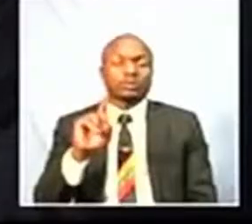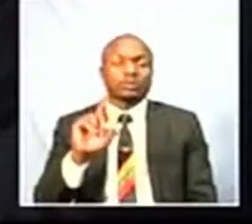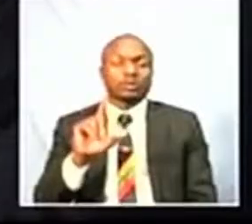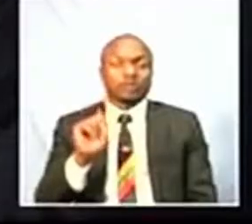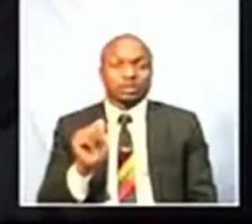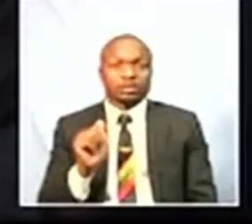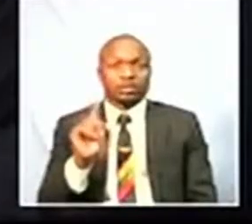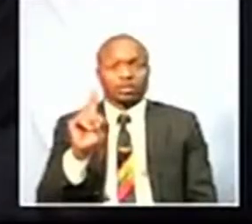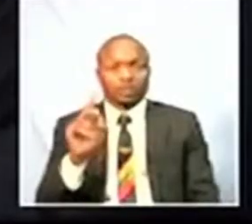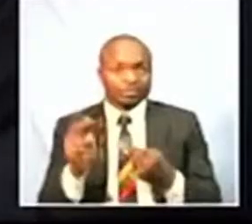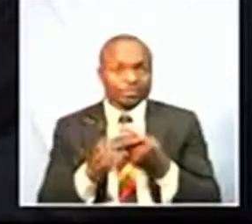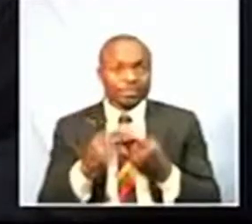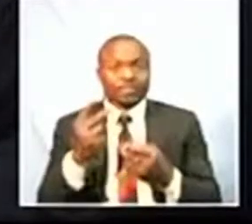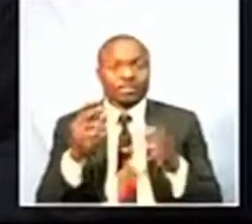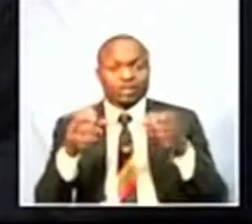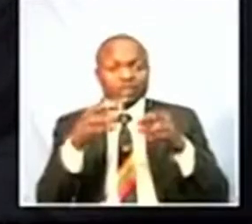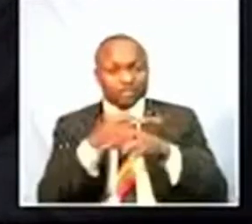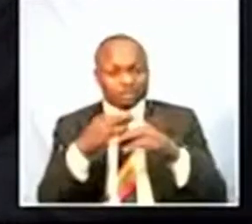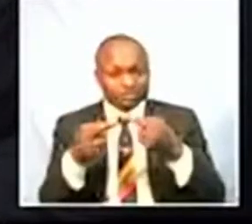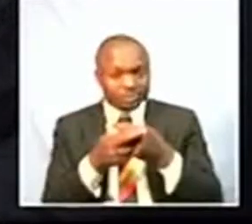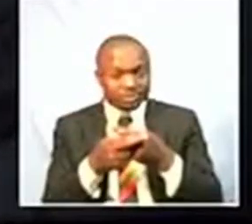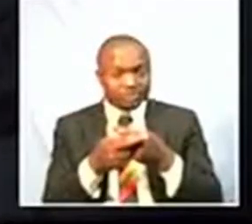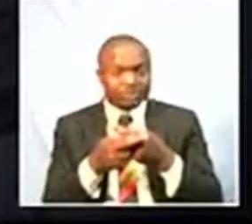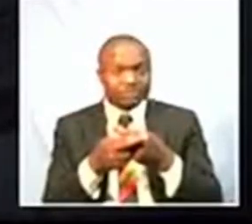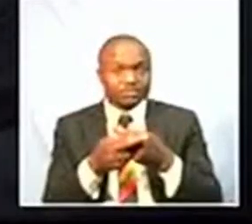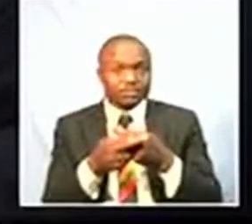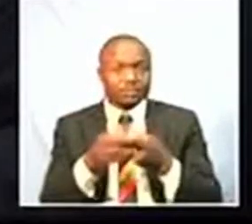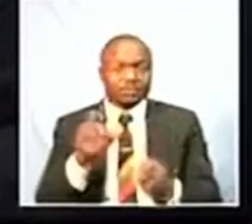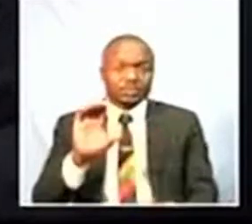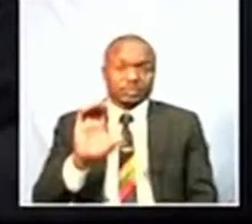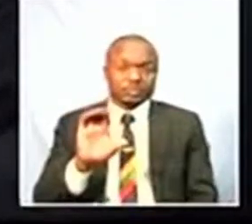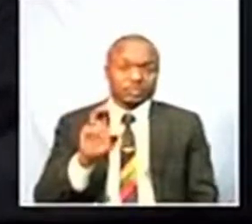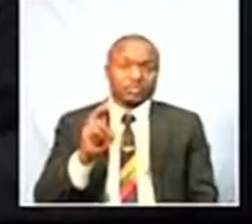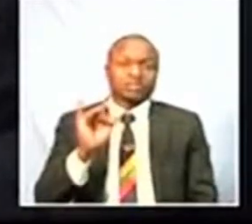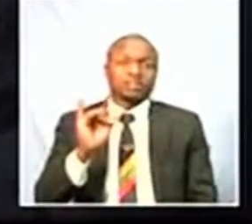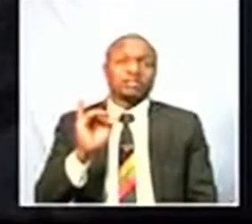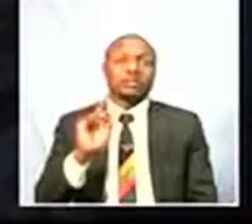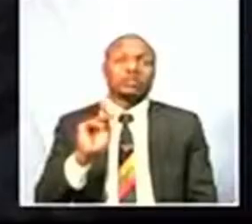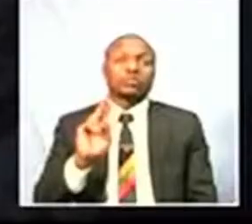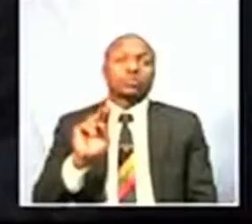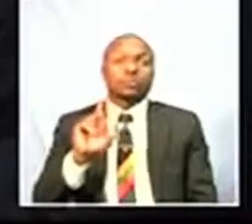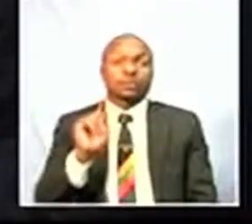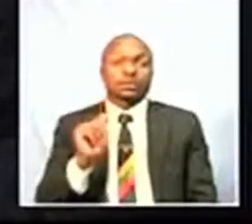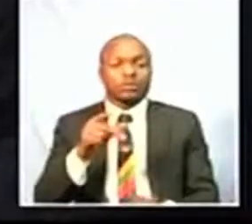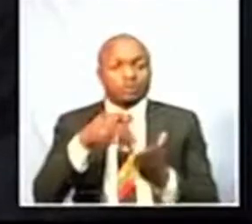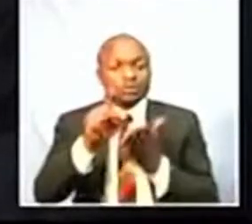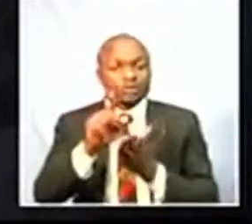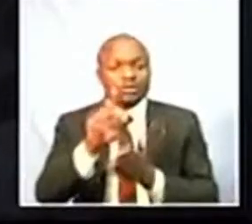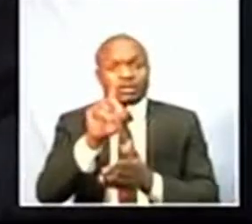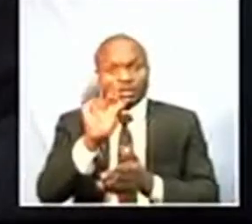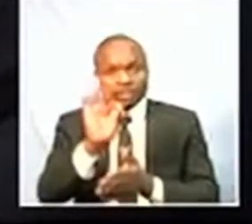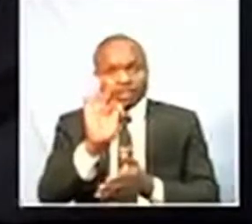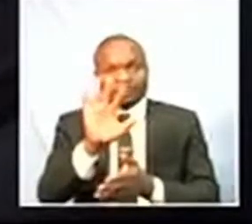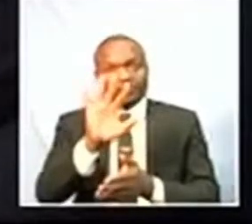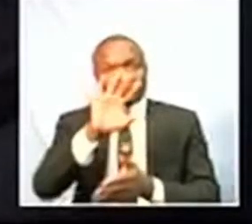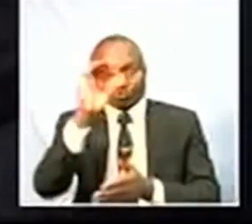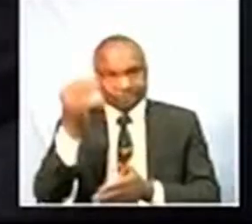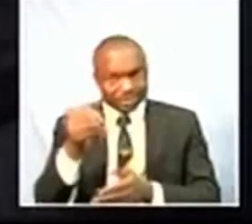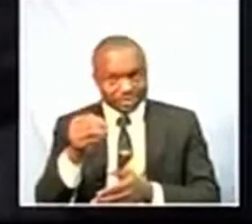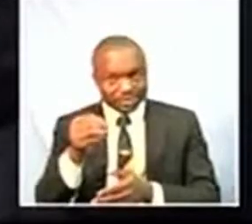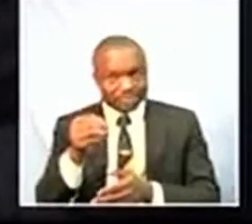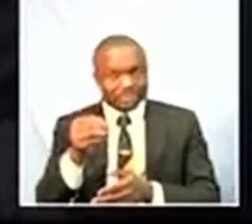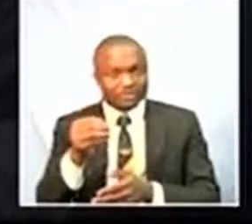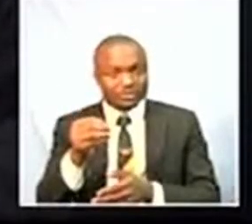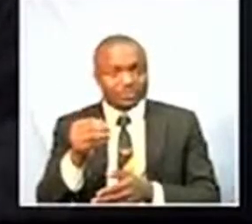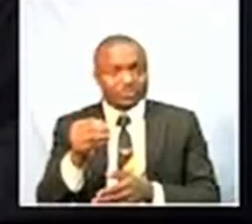1x3 classroom block. The 1x3 classroom block at Chikula was paid 95%, and